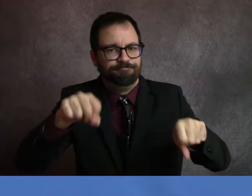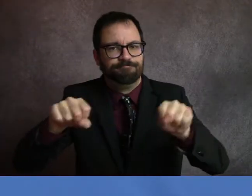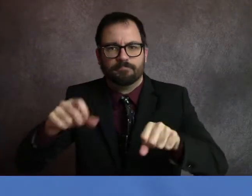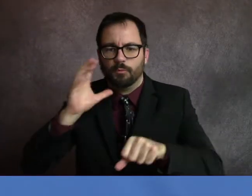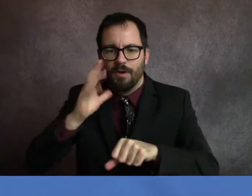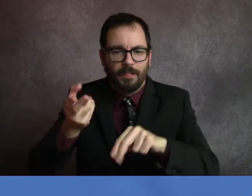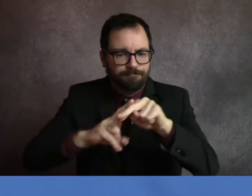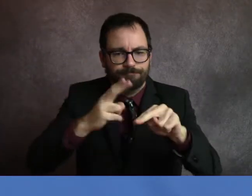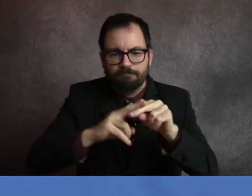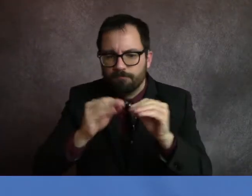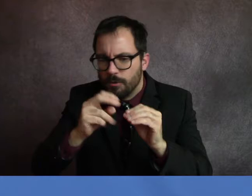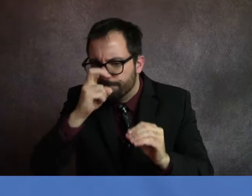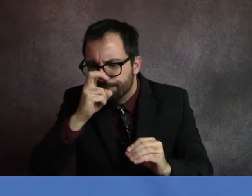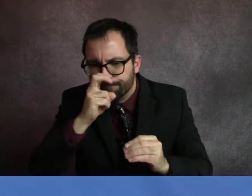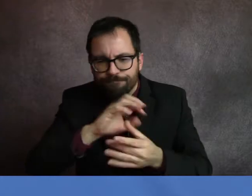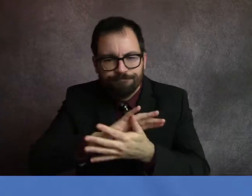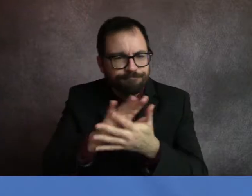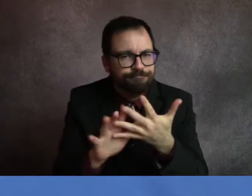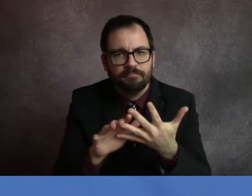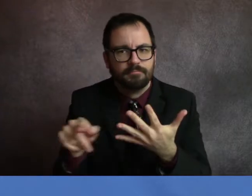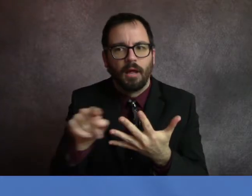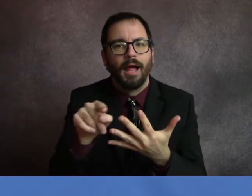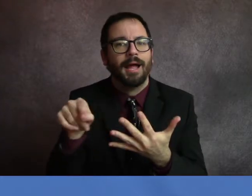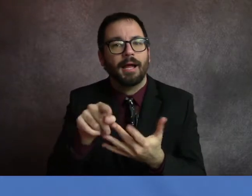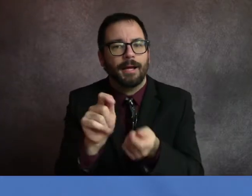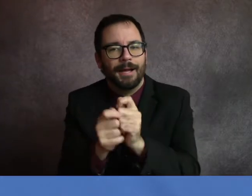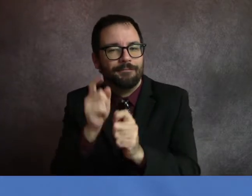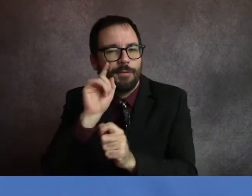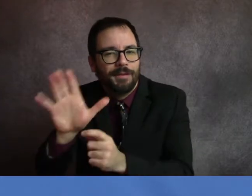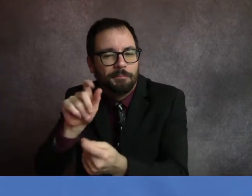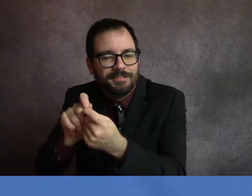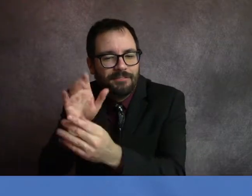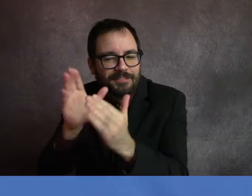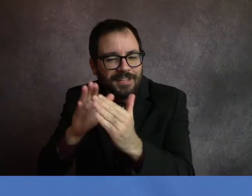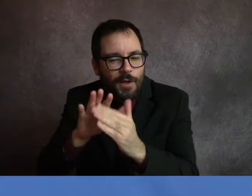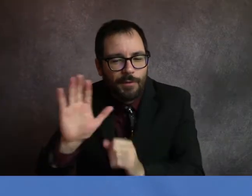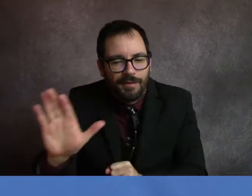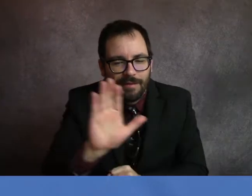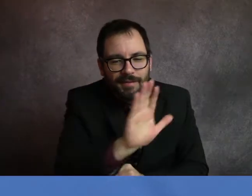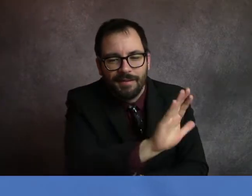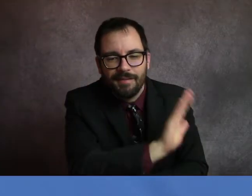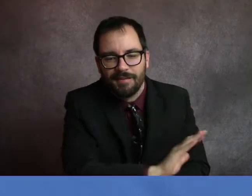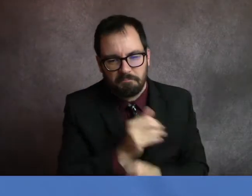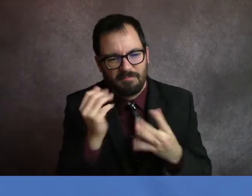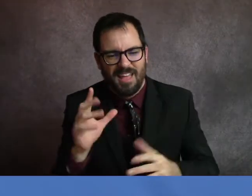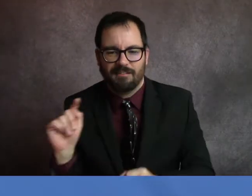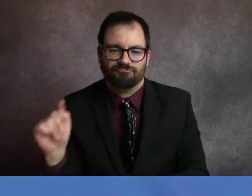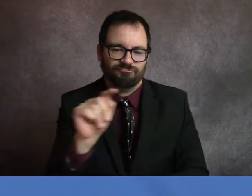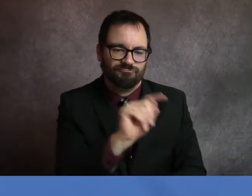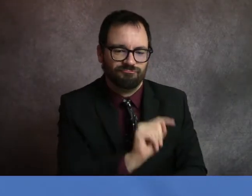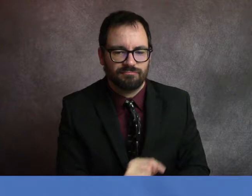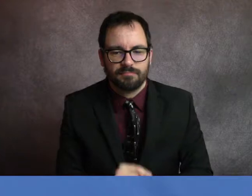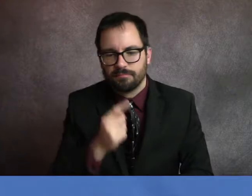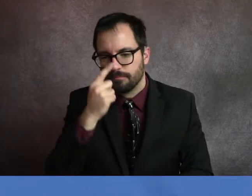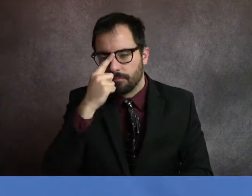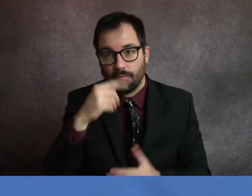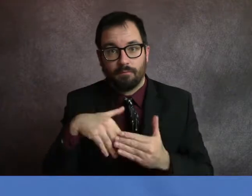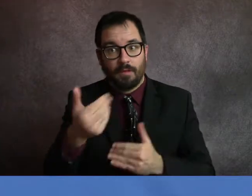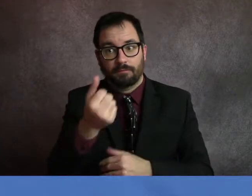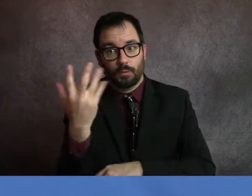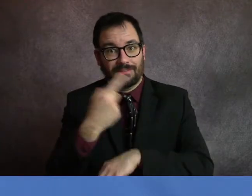Town of Arlington, City of Lynn, and other cities and towns that will be announcing over the course of the next couple of days actions that each of them are